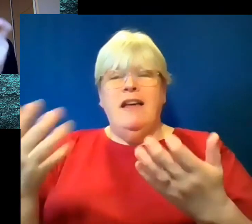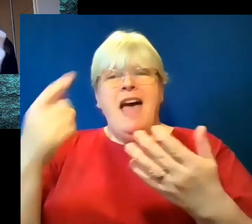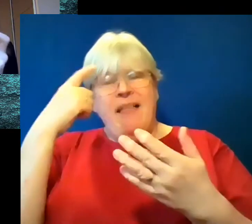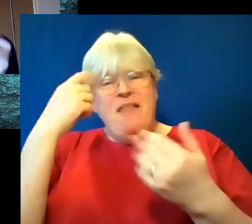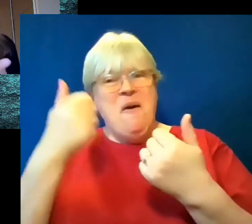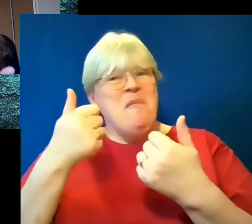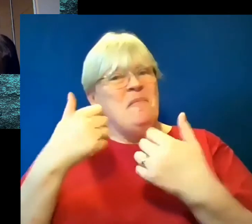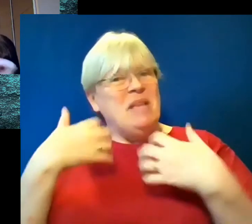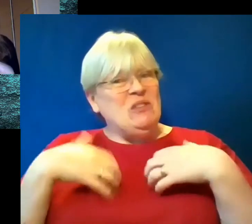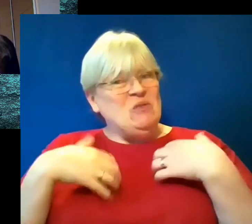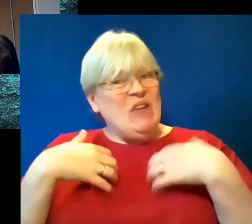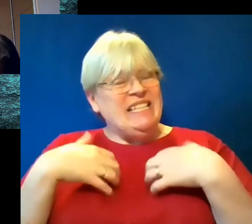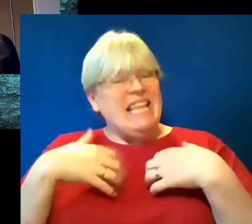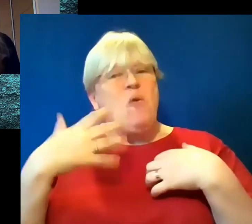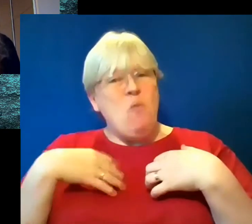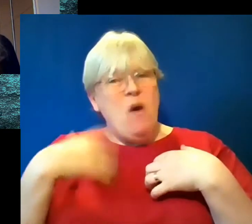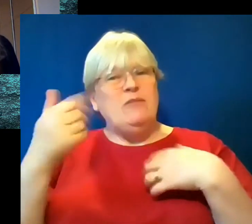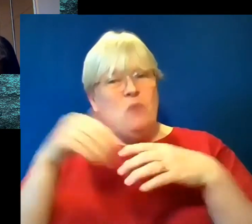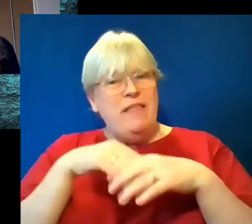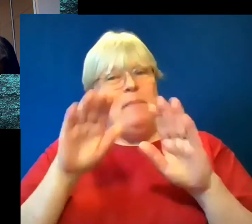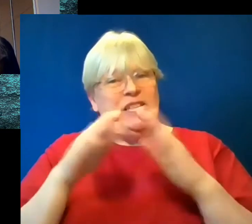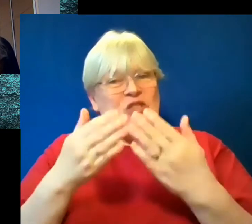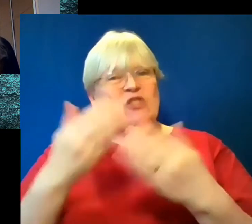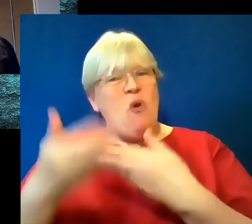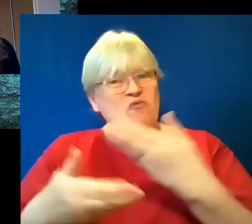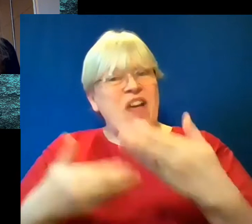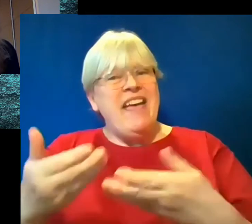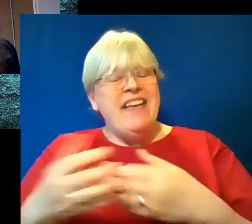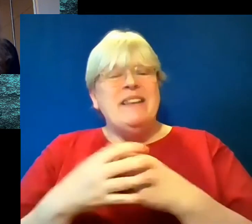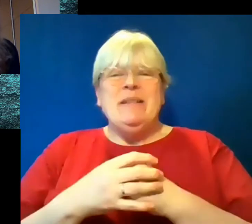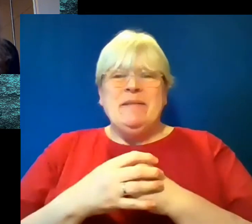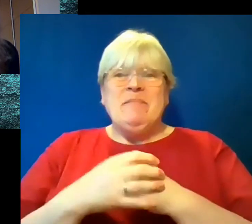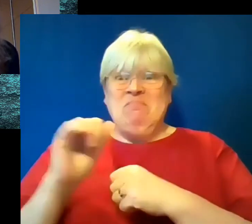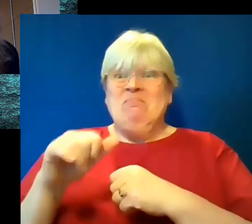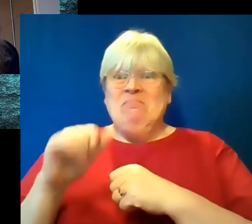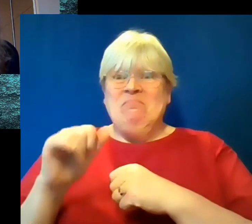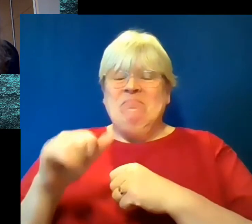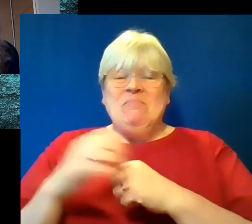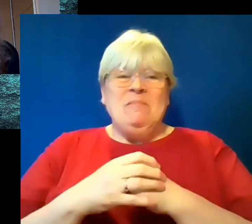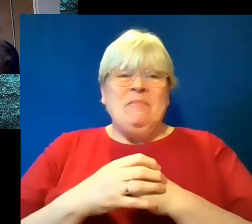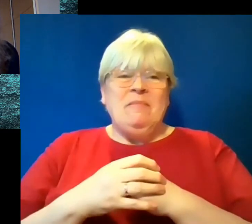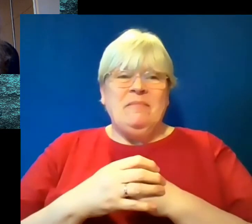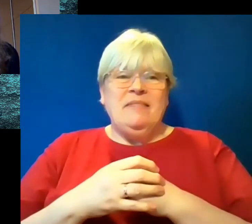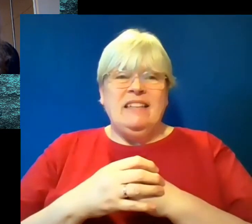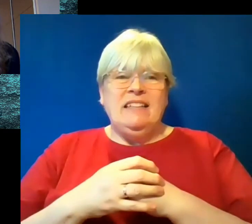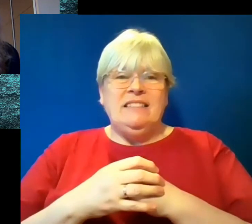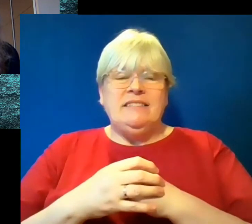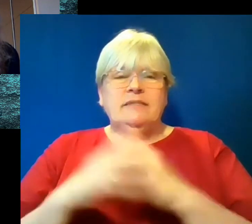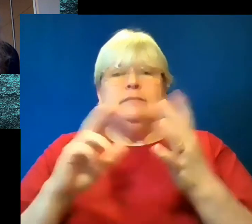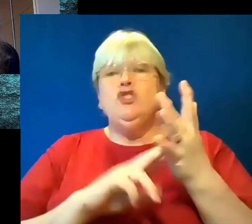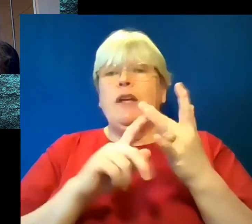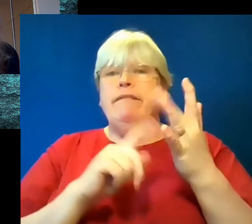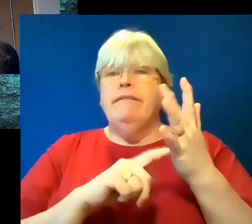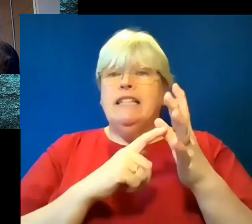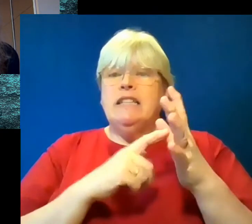of strangeness that I wanted to have in the story. Yeah, and it certainly is. And Vita's grandfather has fallen